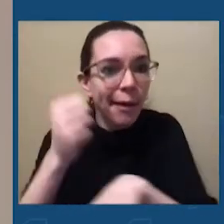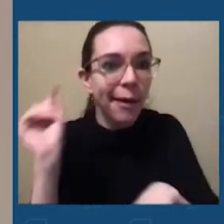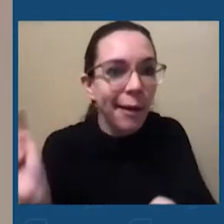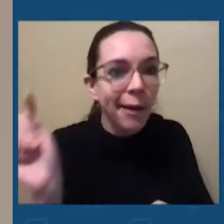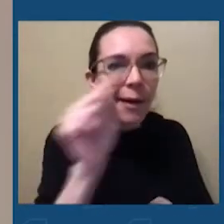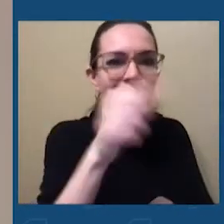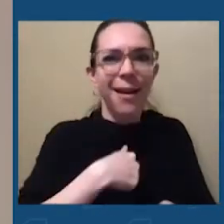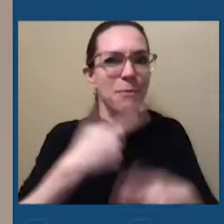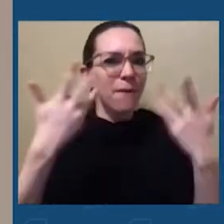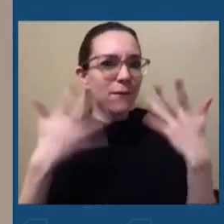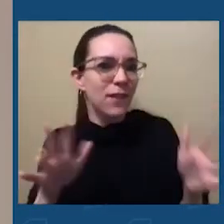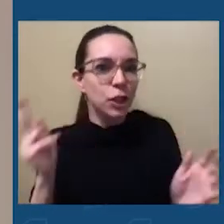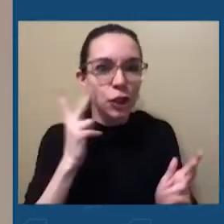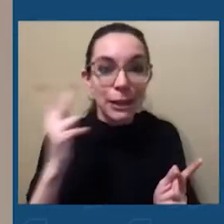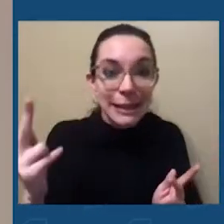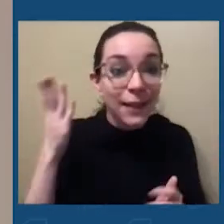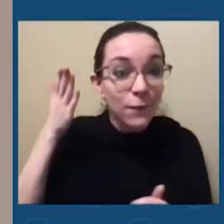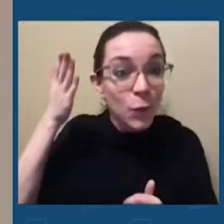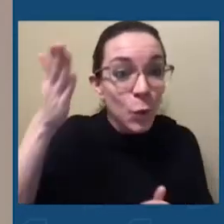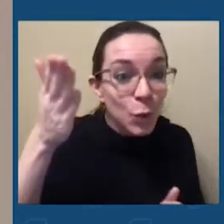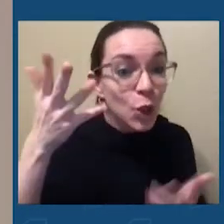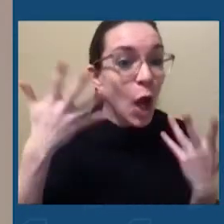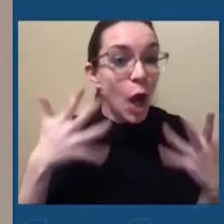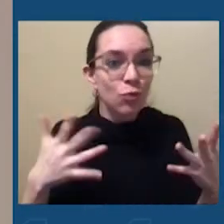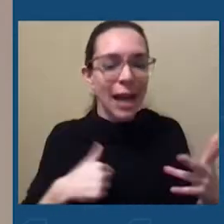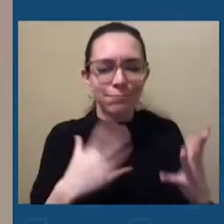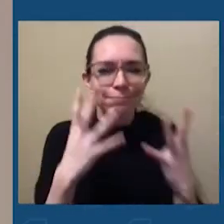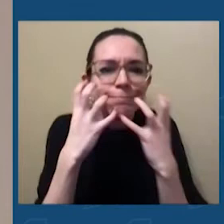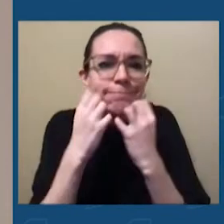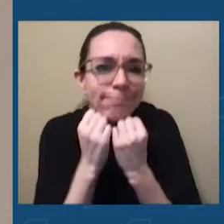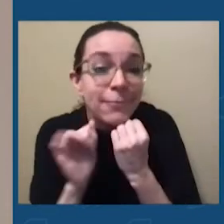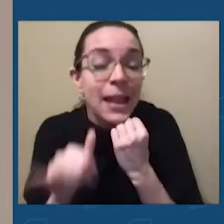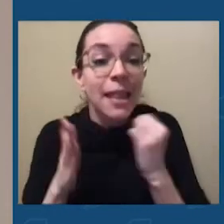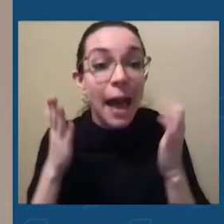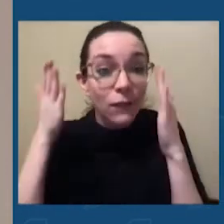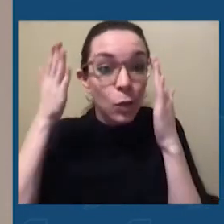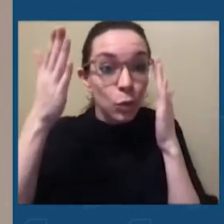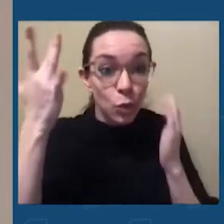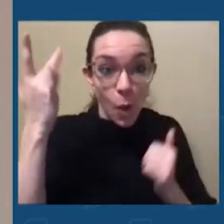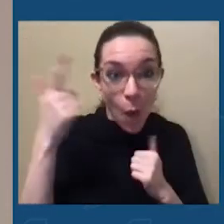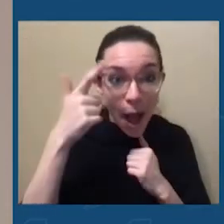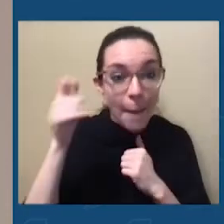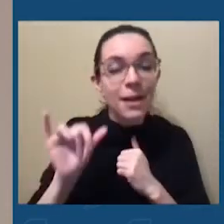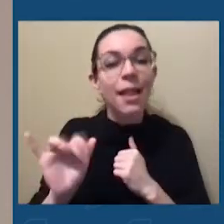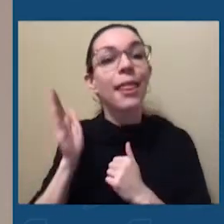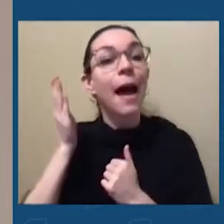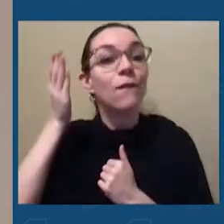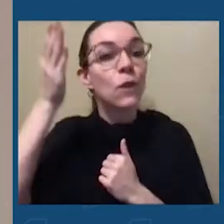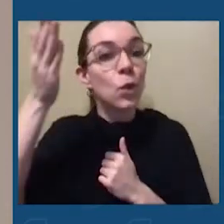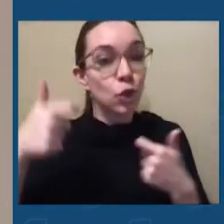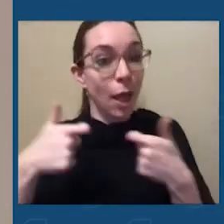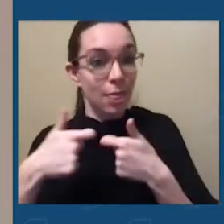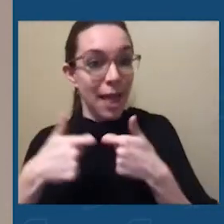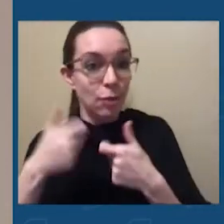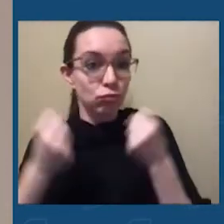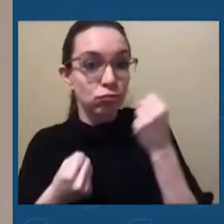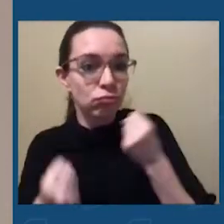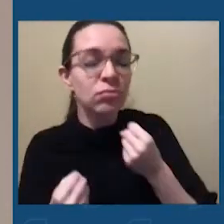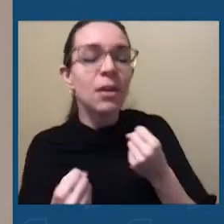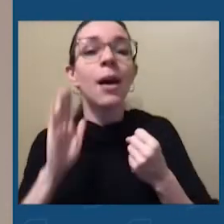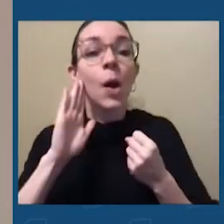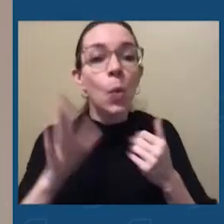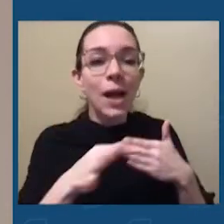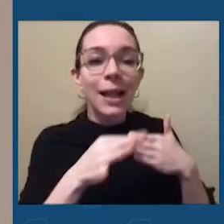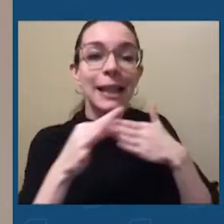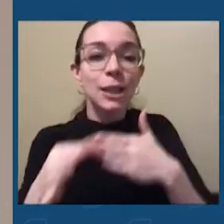already, and I embrace this future, because this future is going to lead us into vehicles that'll understand the